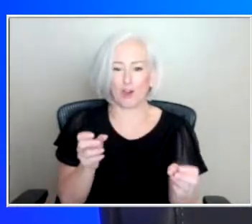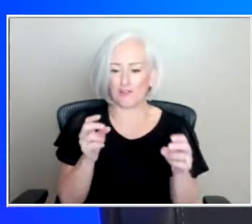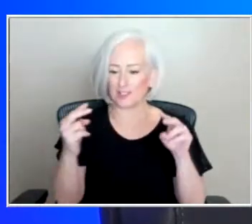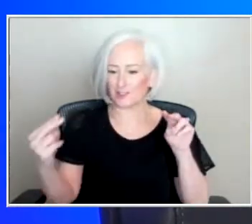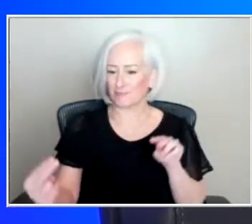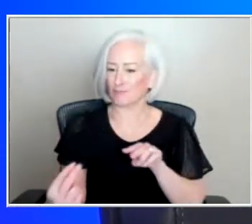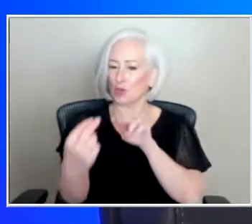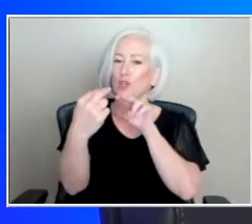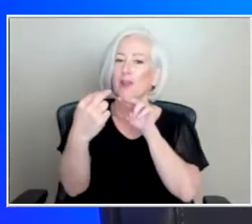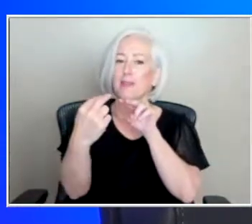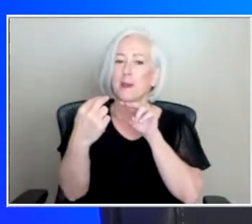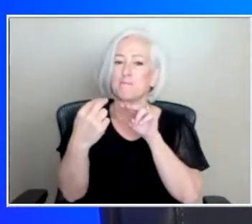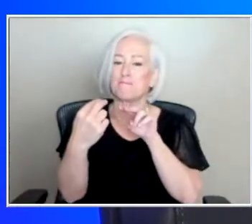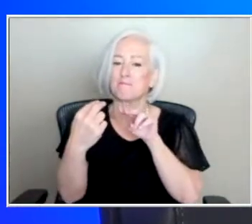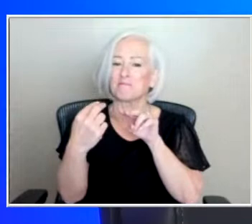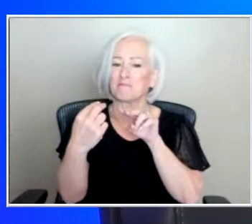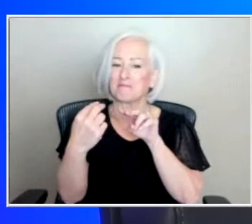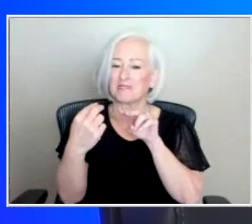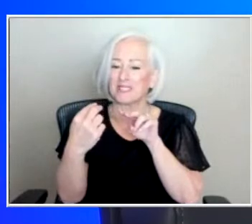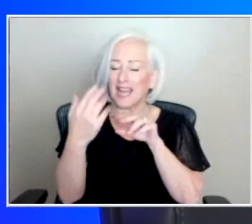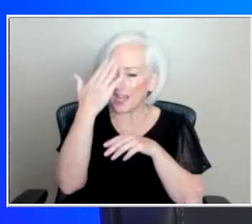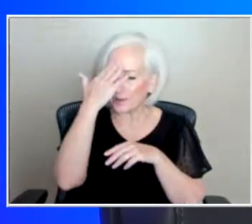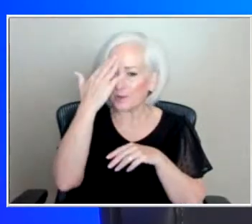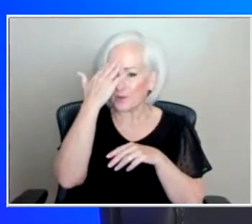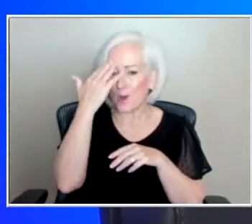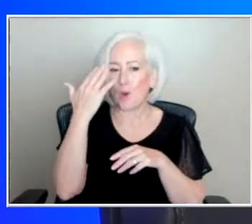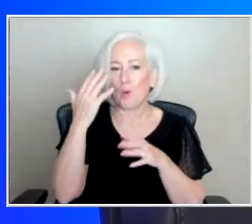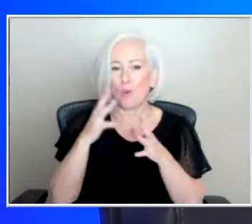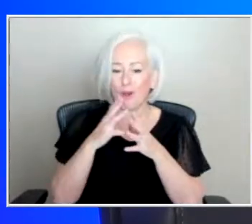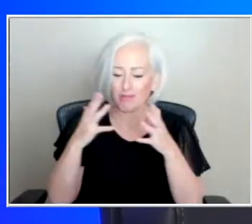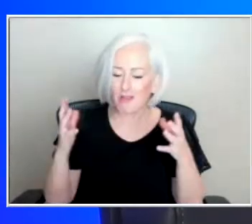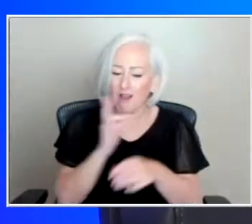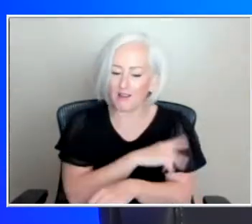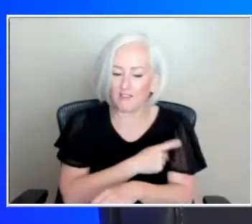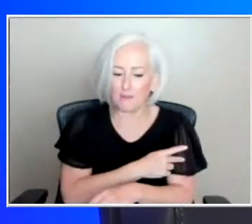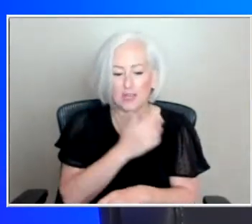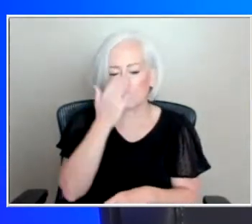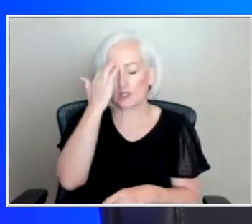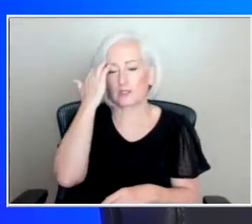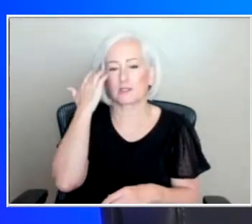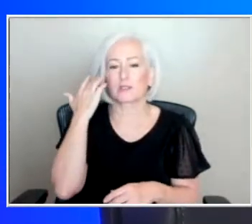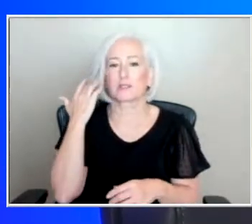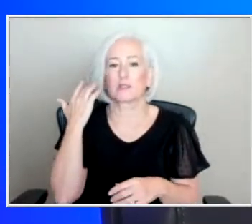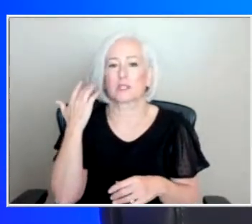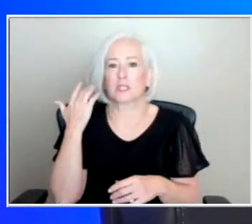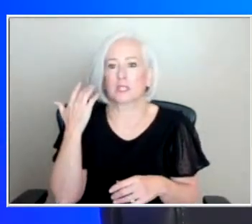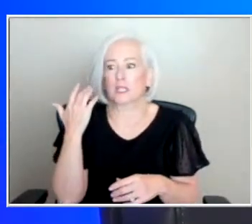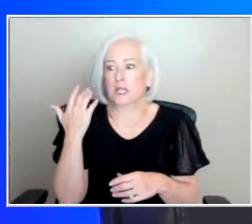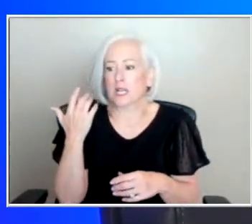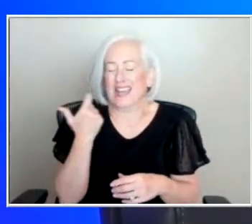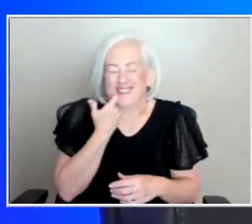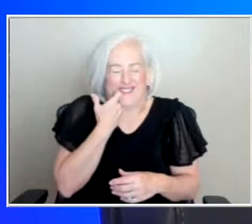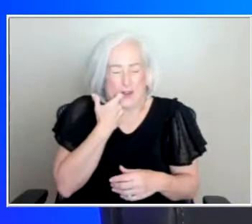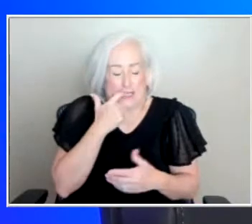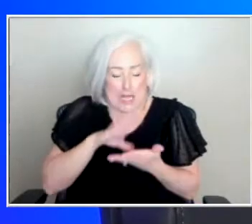and you know, a lot of these patients have this news very fresh in their minds.